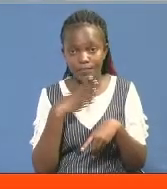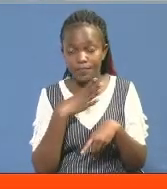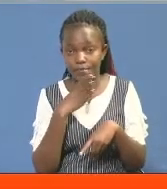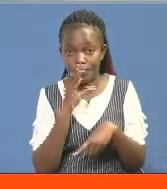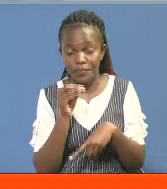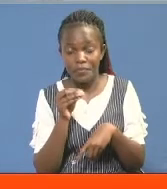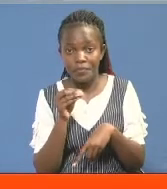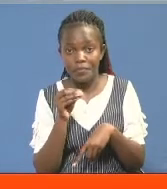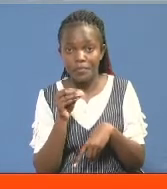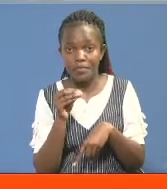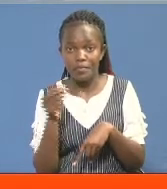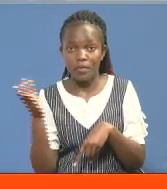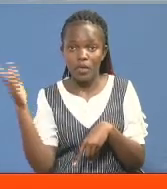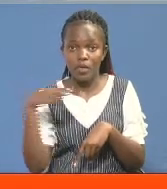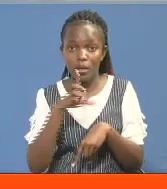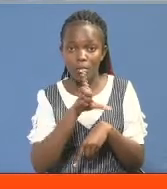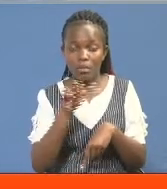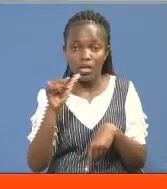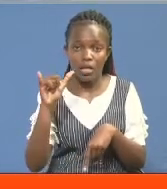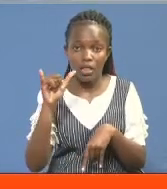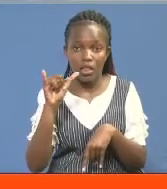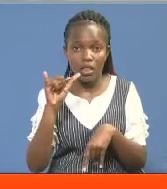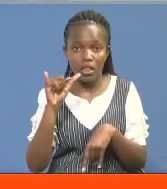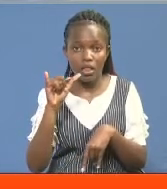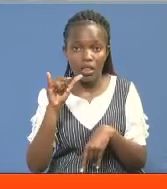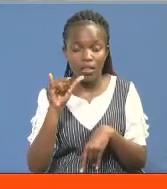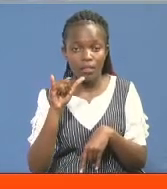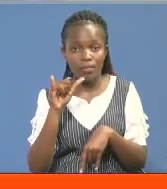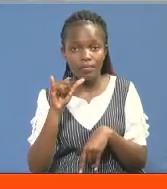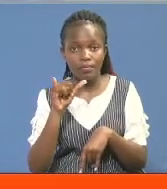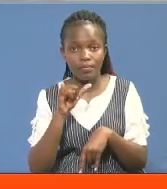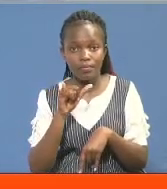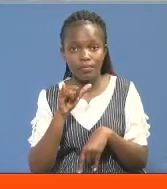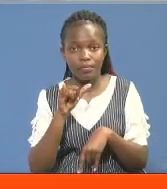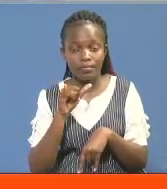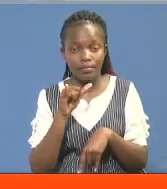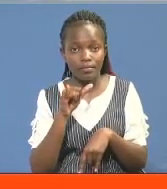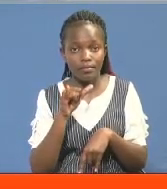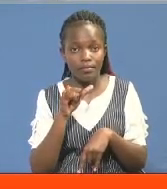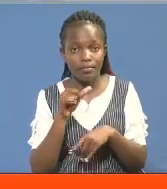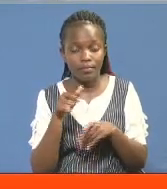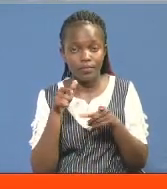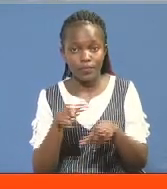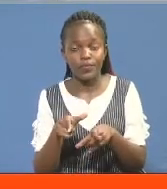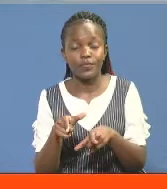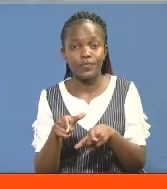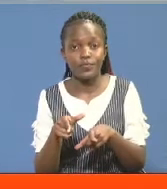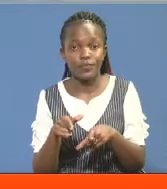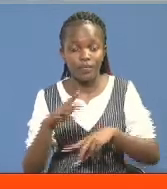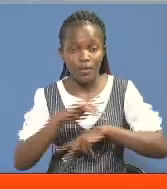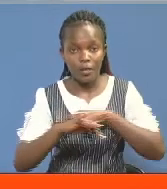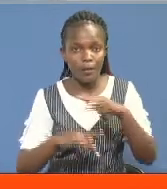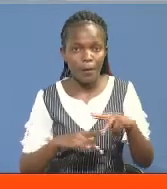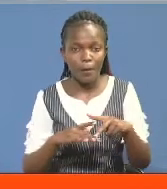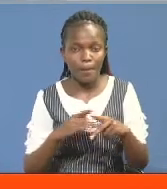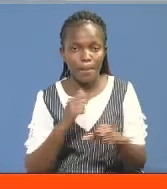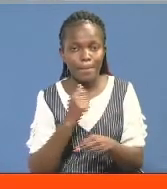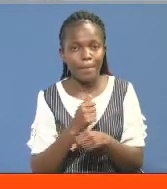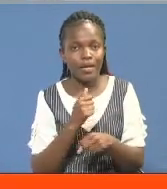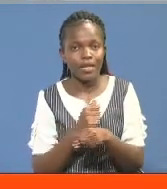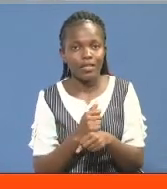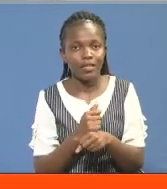county assemblies and taking the bill through the legislative process, because that legislative process is meant